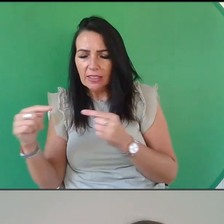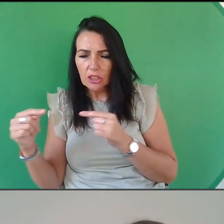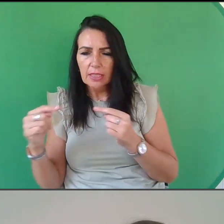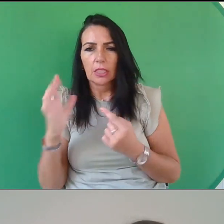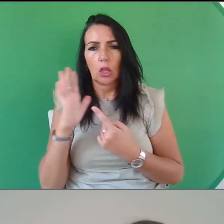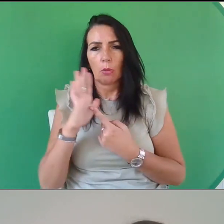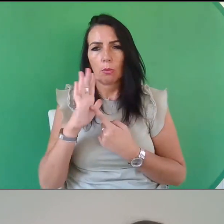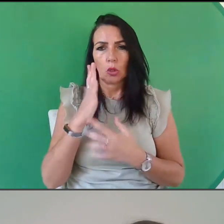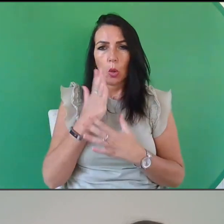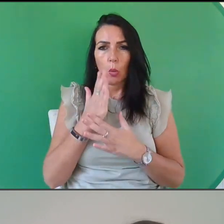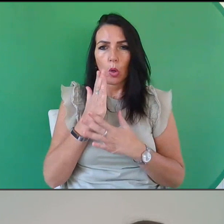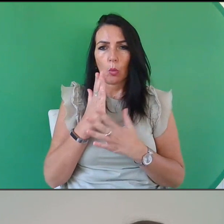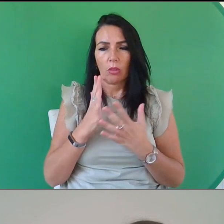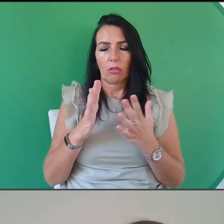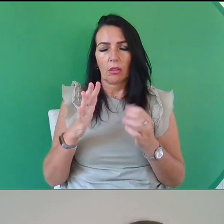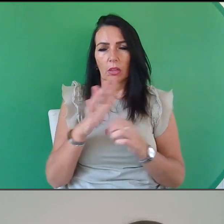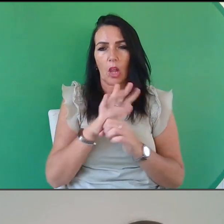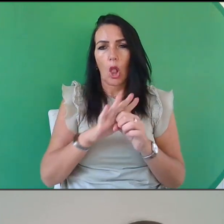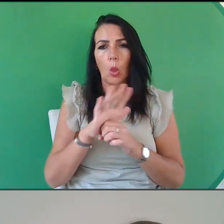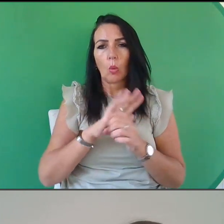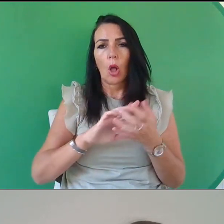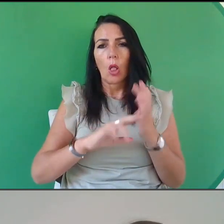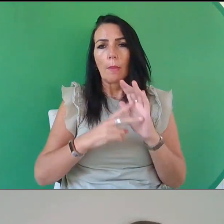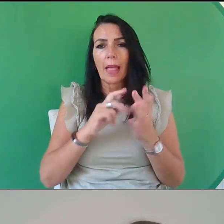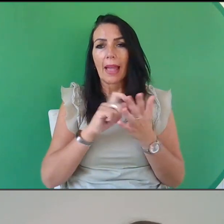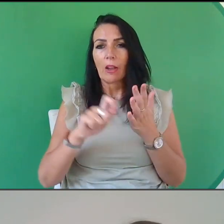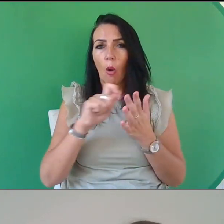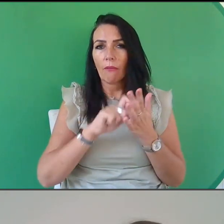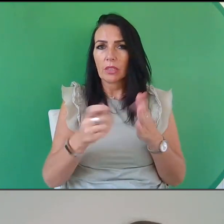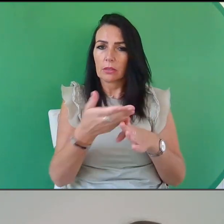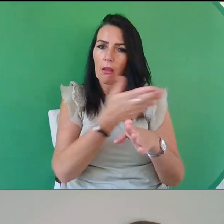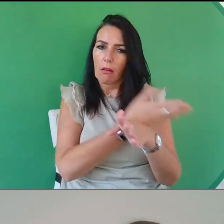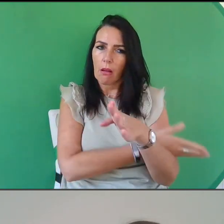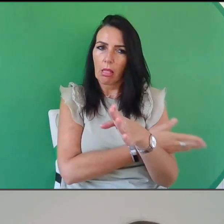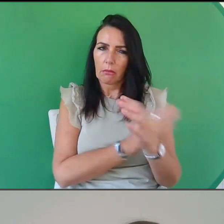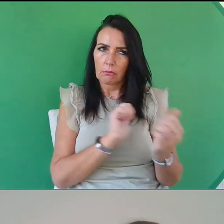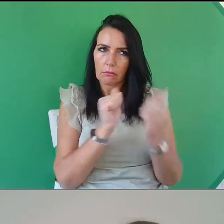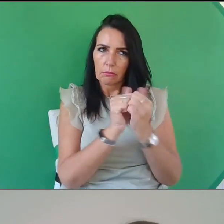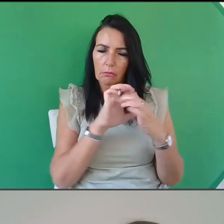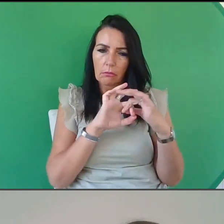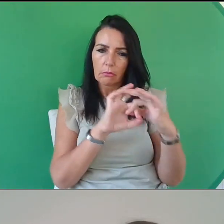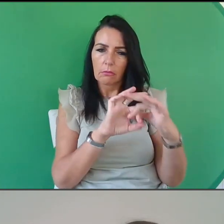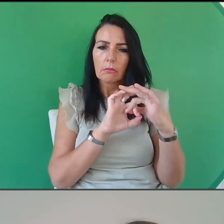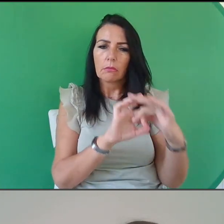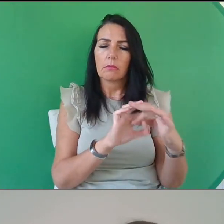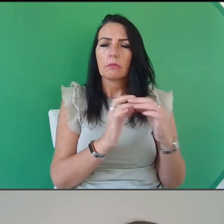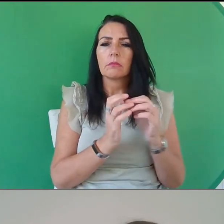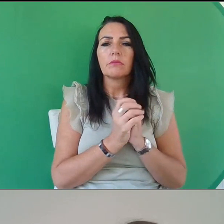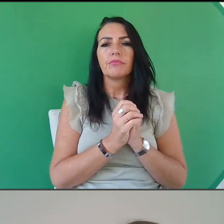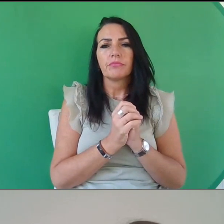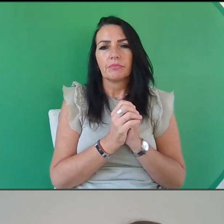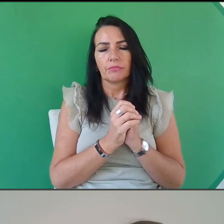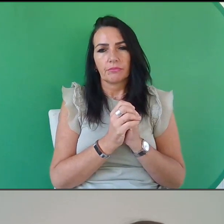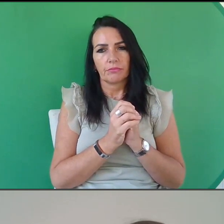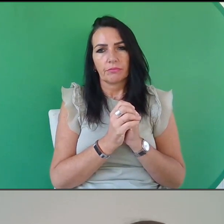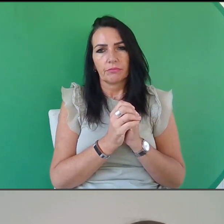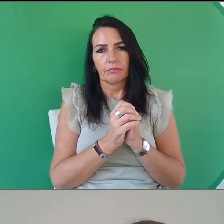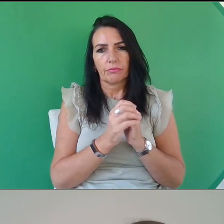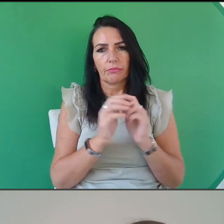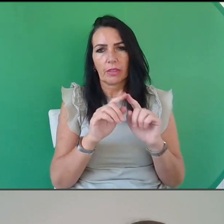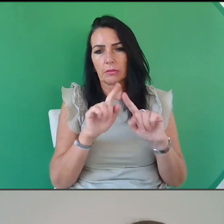work with the local planning office as early in the project as you can. So some examples of